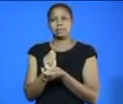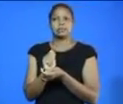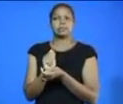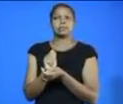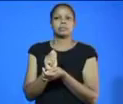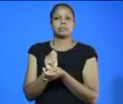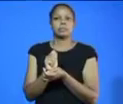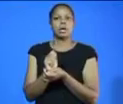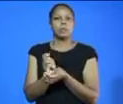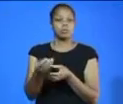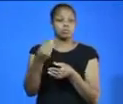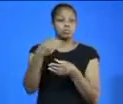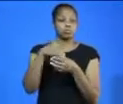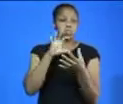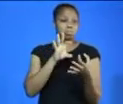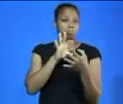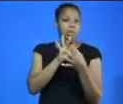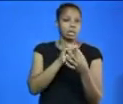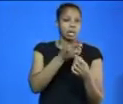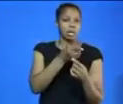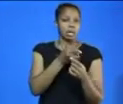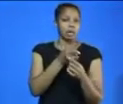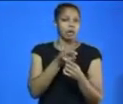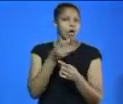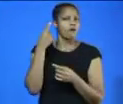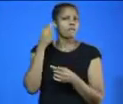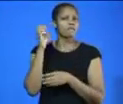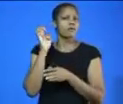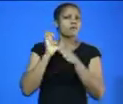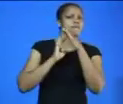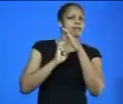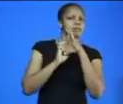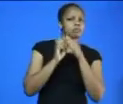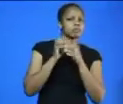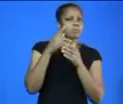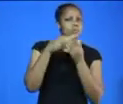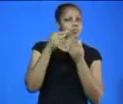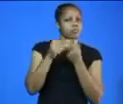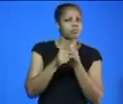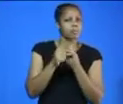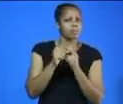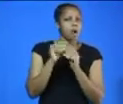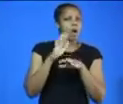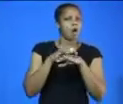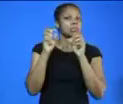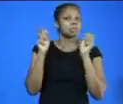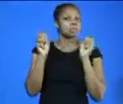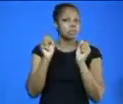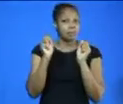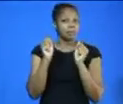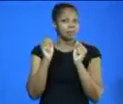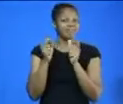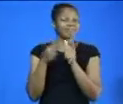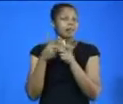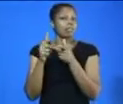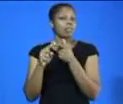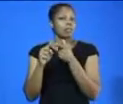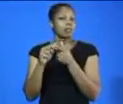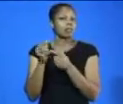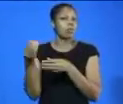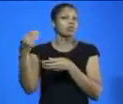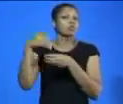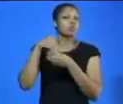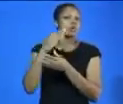so I'll be joining him in his pulpit for an evangelistic program starting on Sabbath coming. And then I'll be joining some